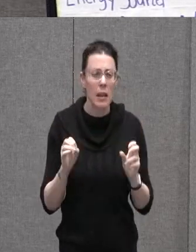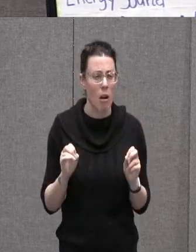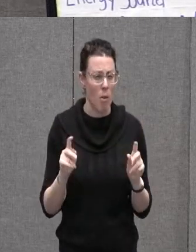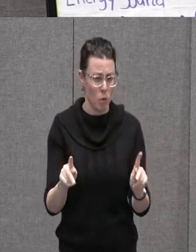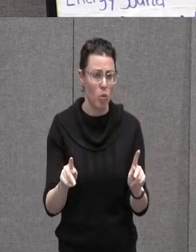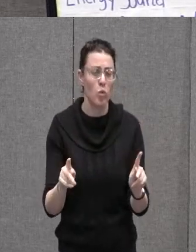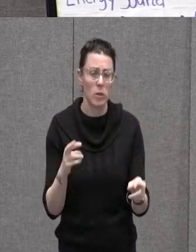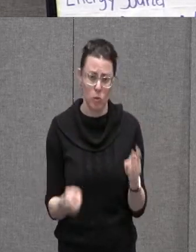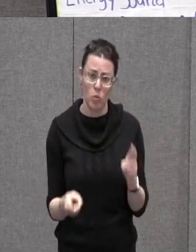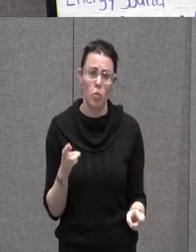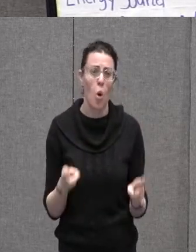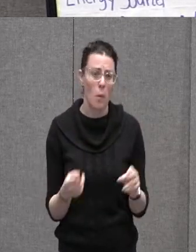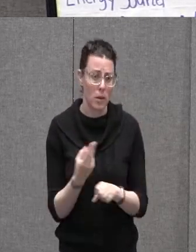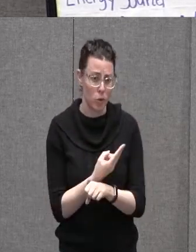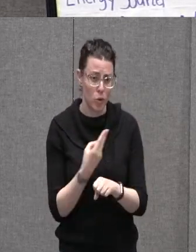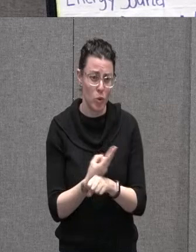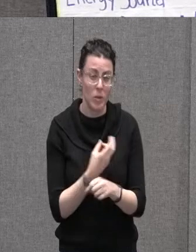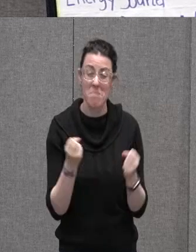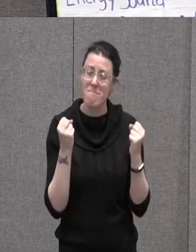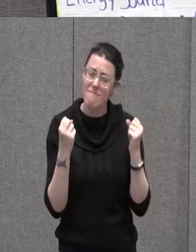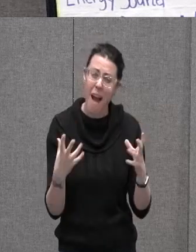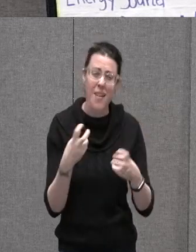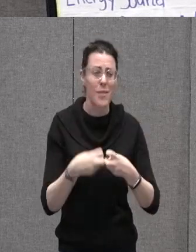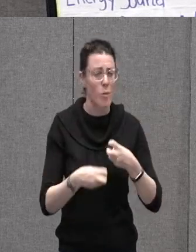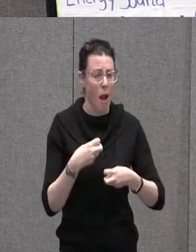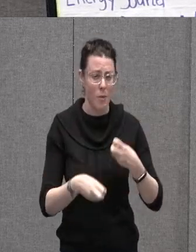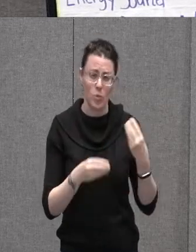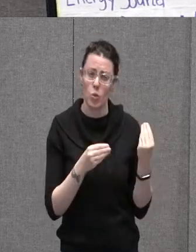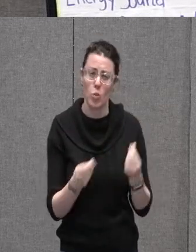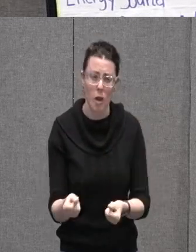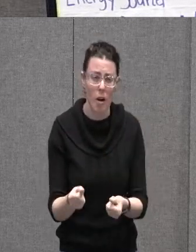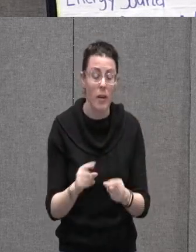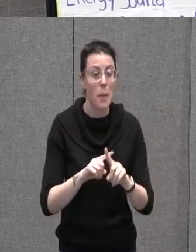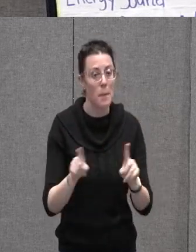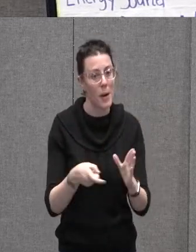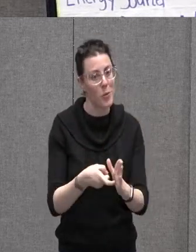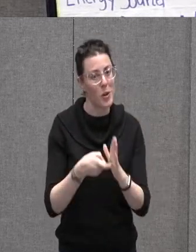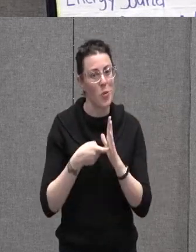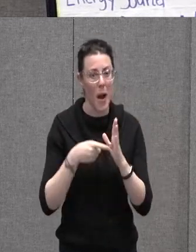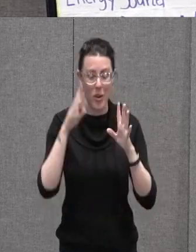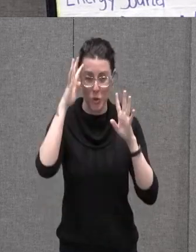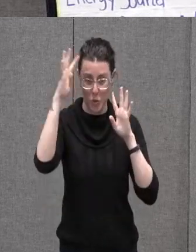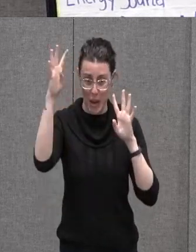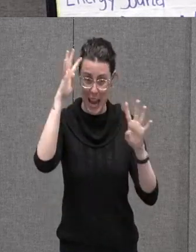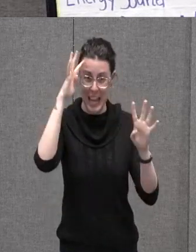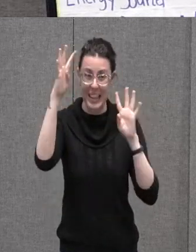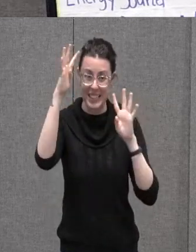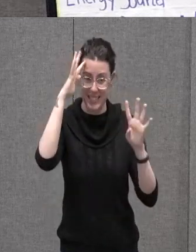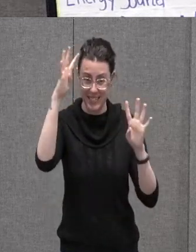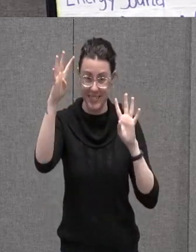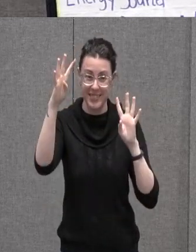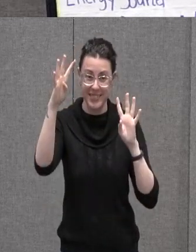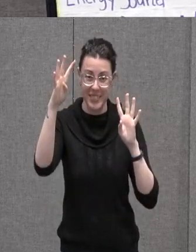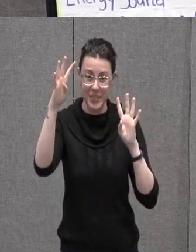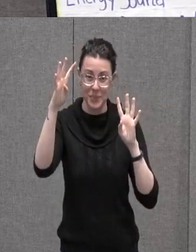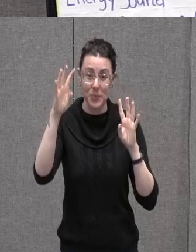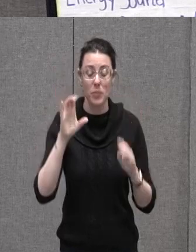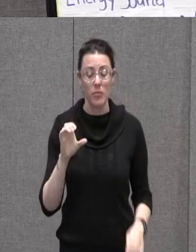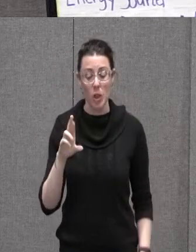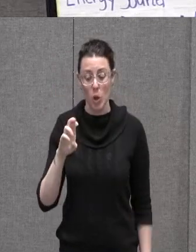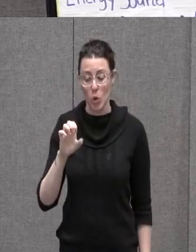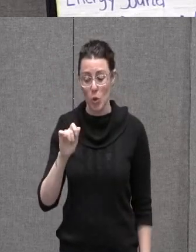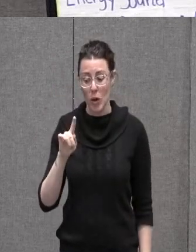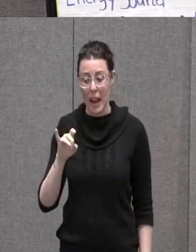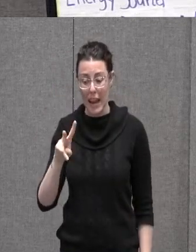to solve, but we have to be creative. Yeah. And being creative is one of the parts of the design process